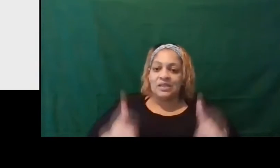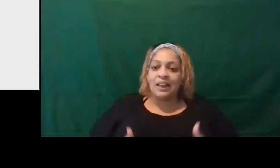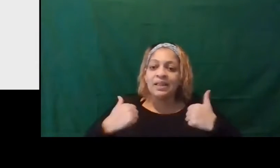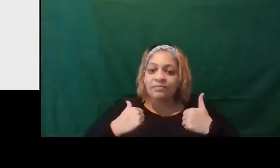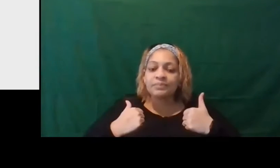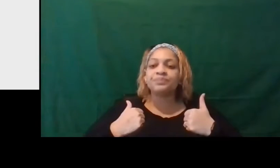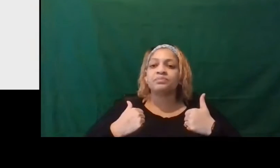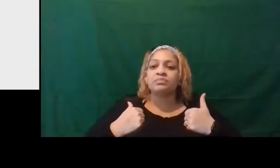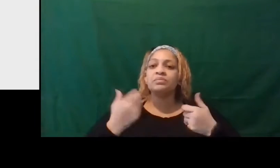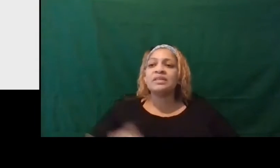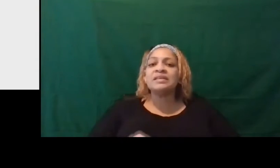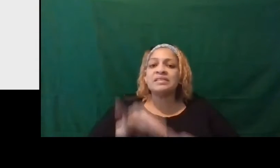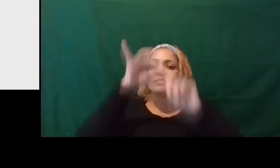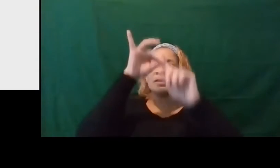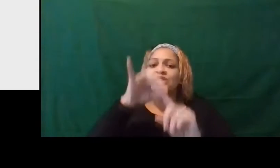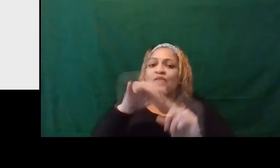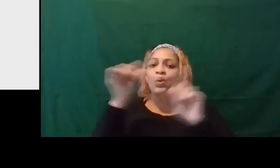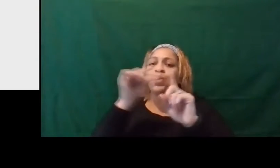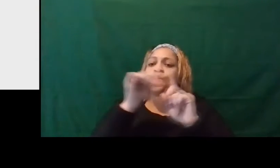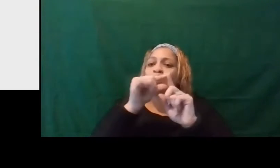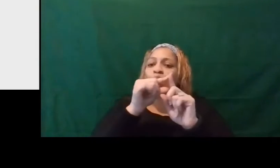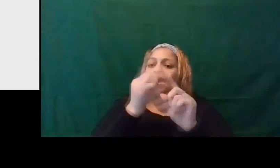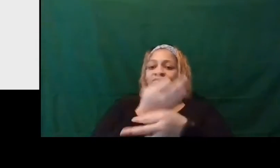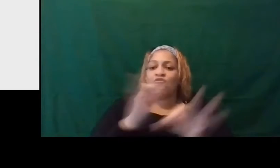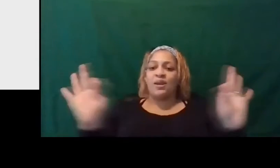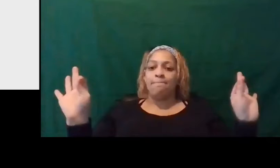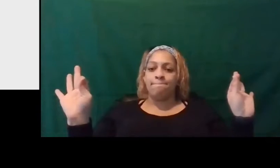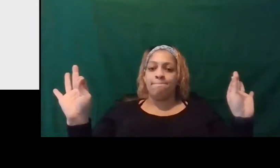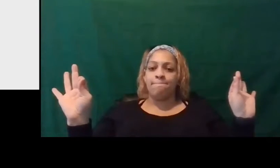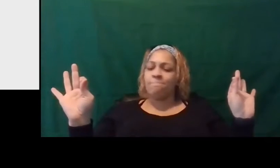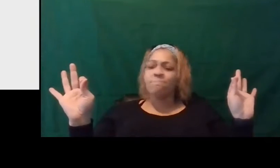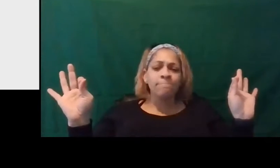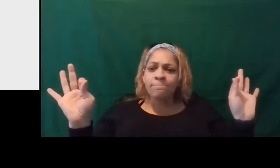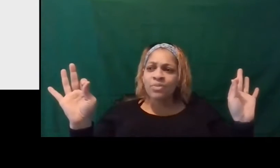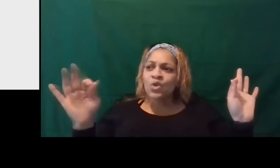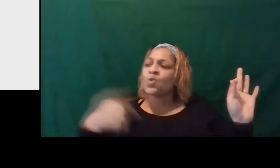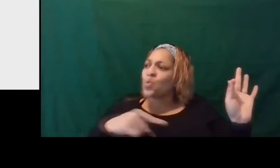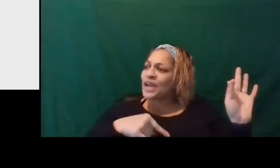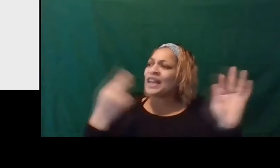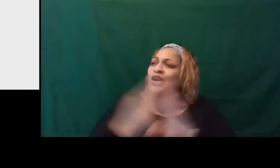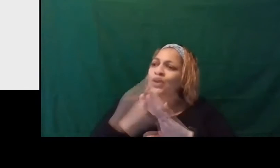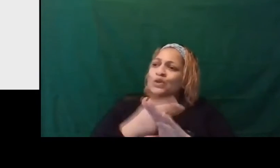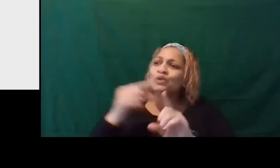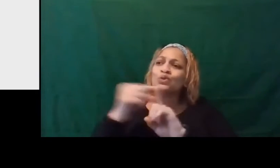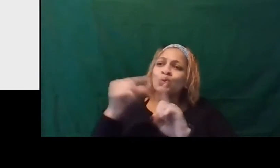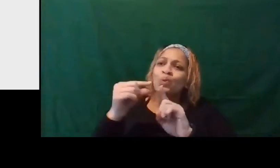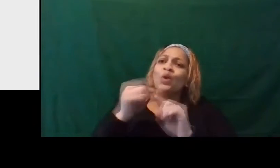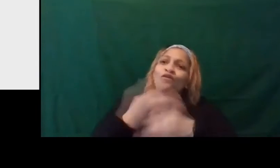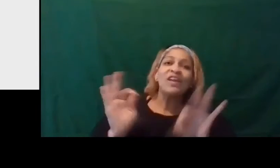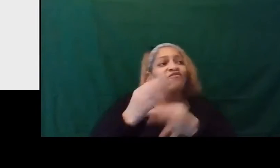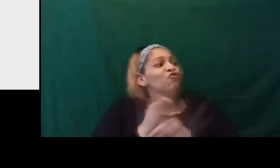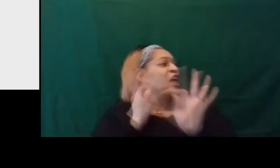about this thing, freedom. So what is freedom? Because we throw the word around a lot. Freedom,